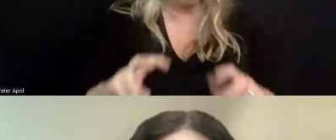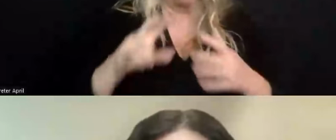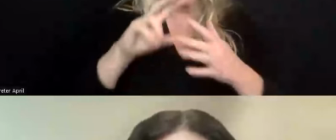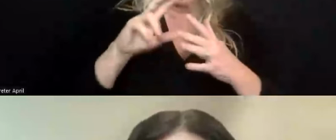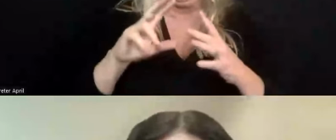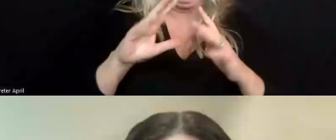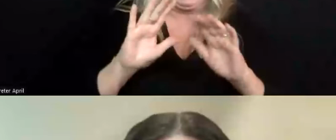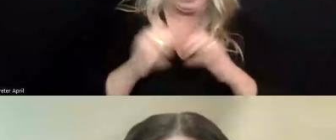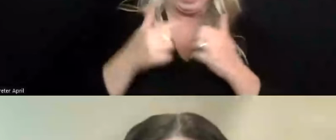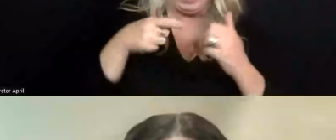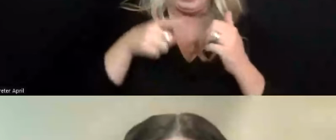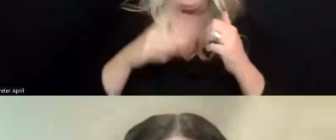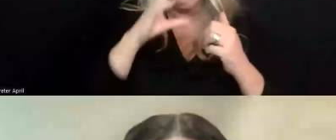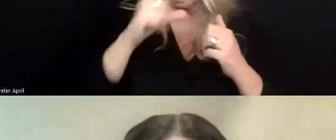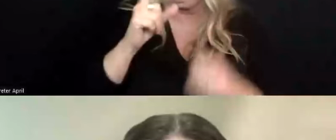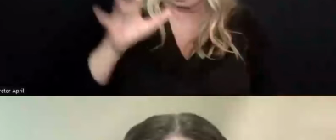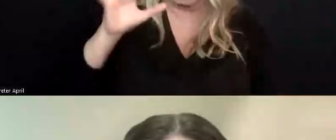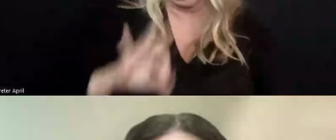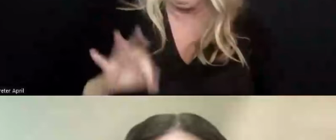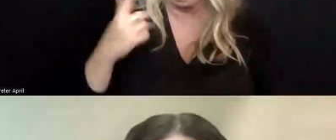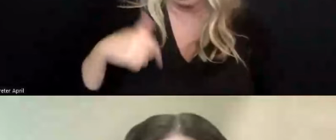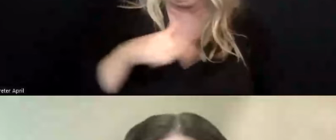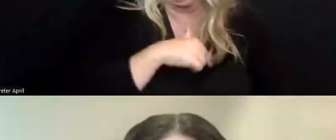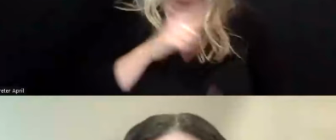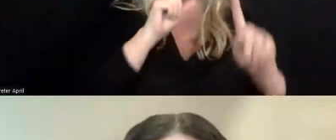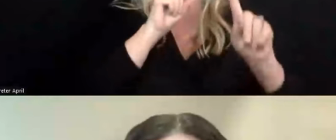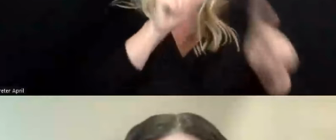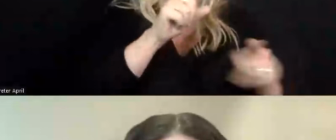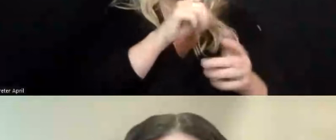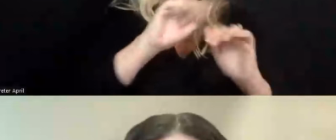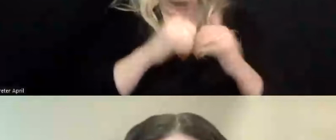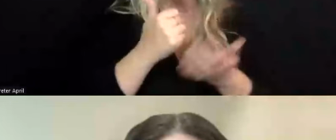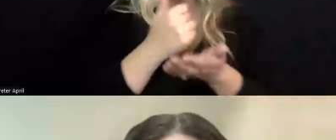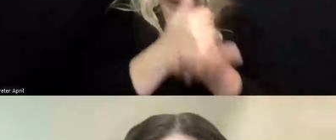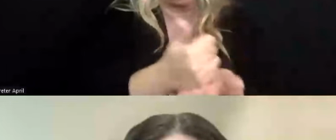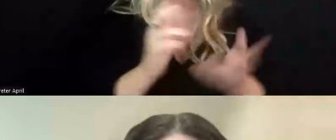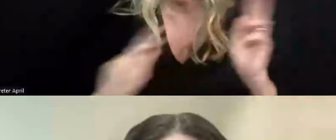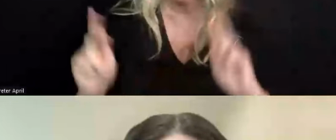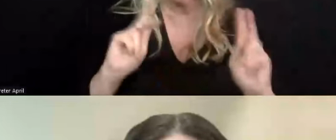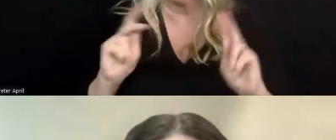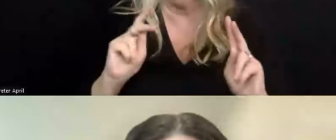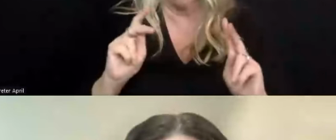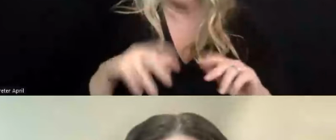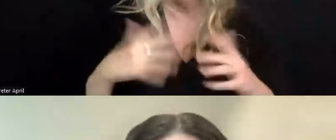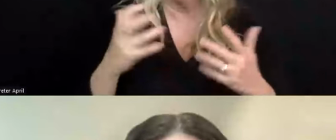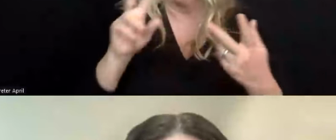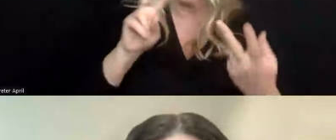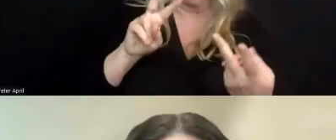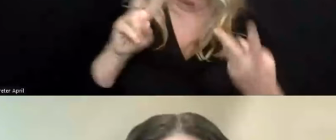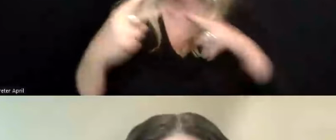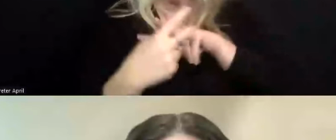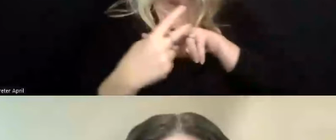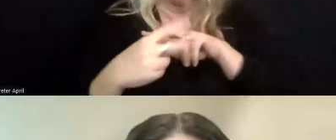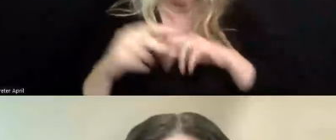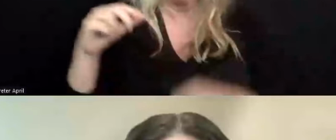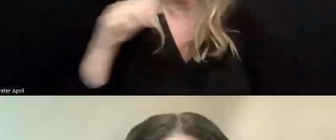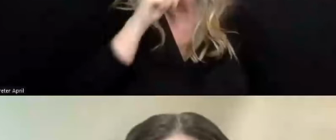to realistically benefit us in responding to help people. But we've got to look at it the other way. We don't